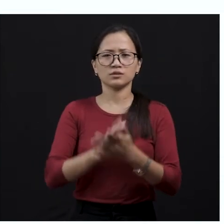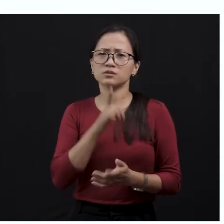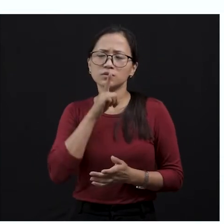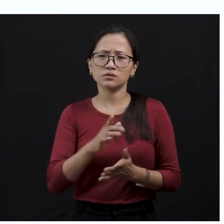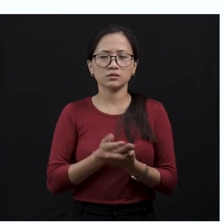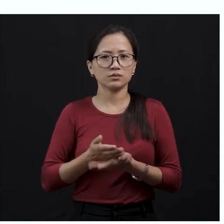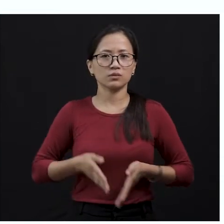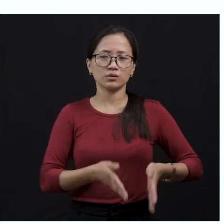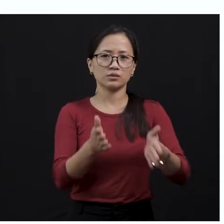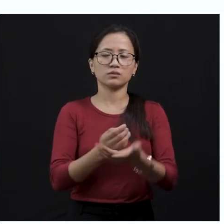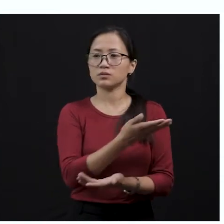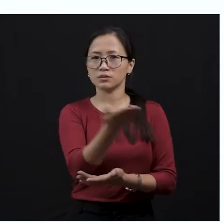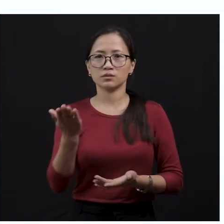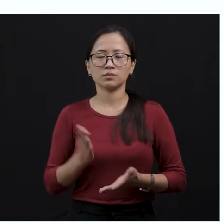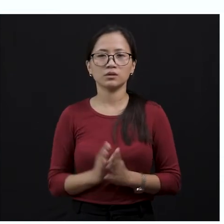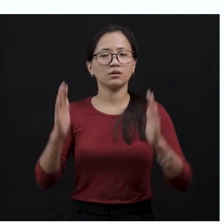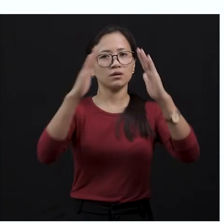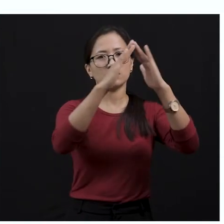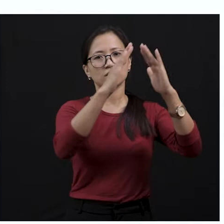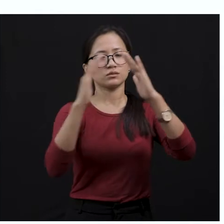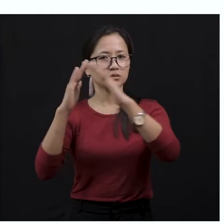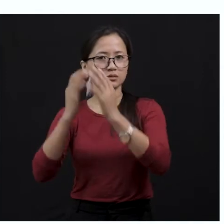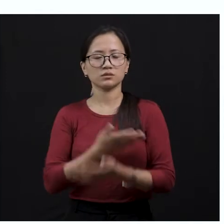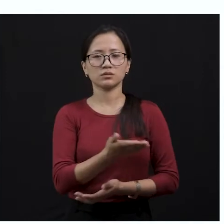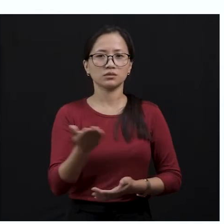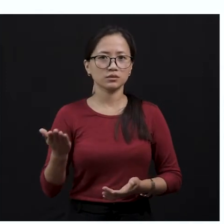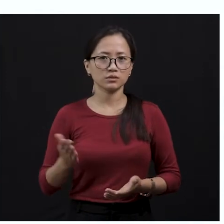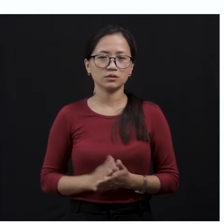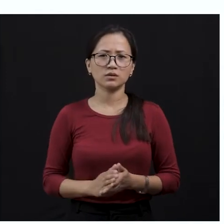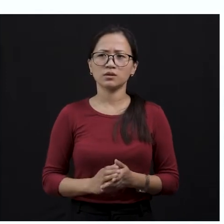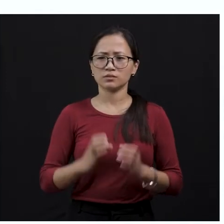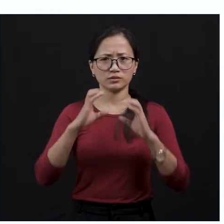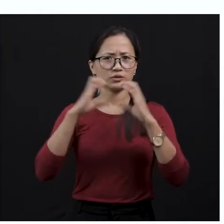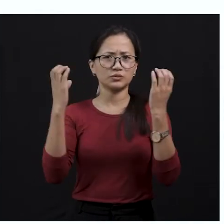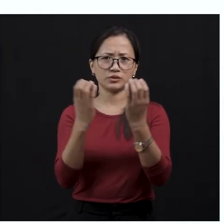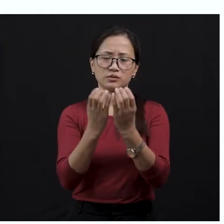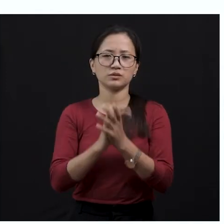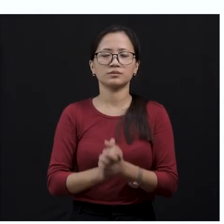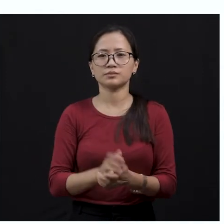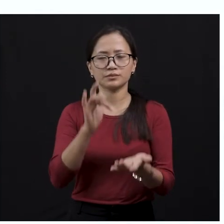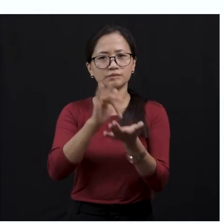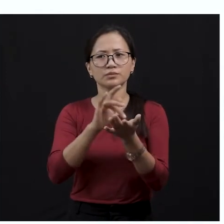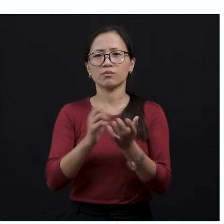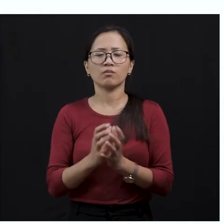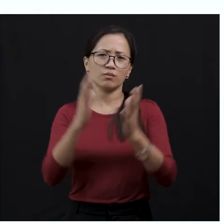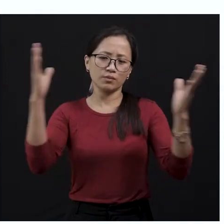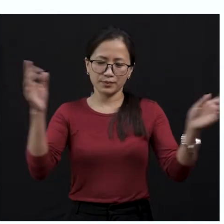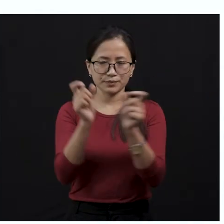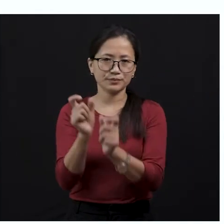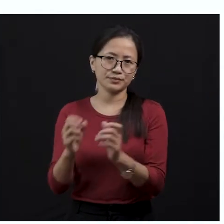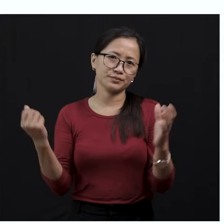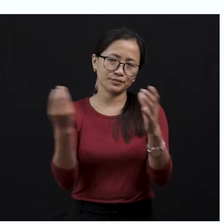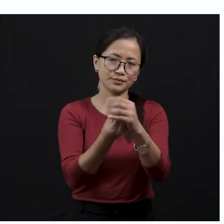such a way that there were houses there. Also, there were community places where more people can gather,